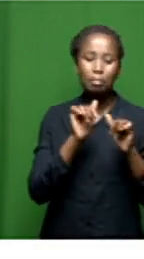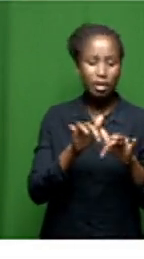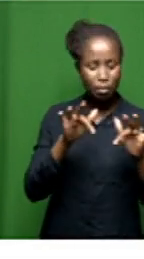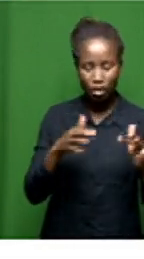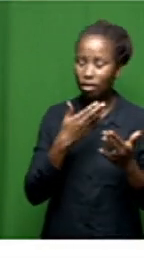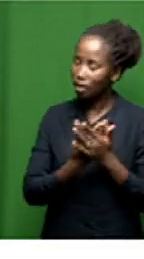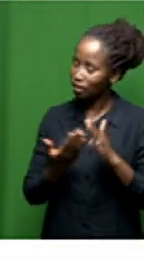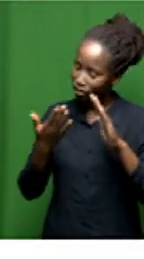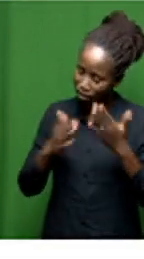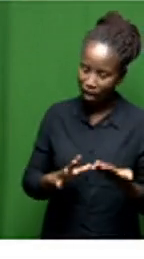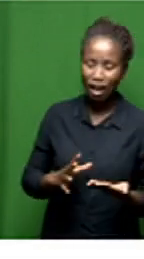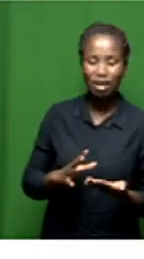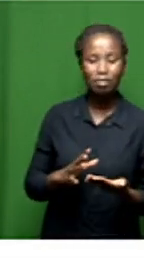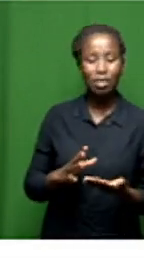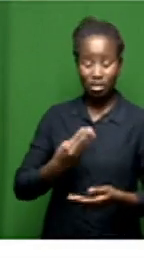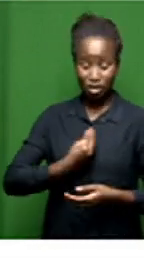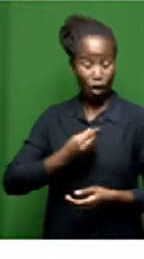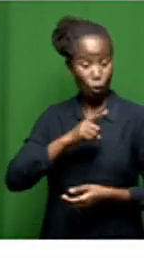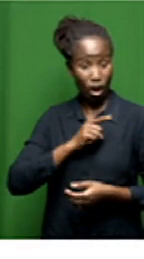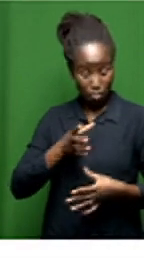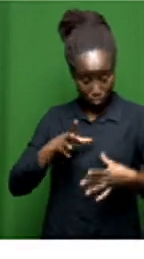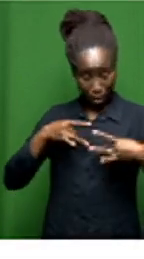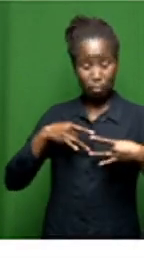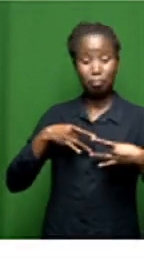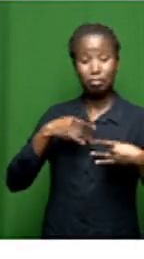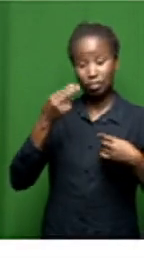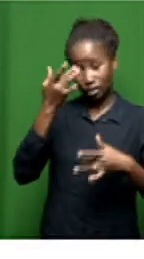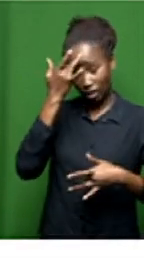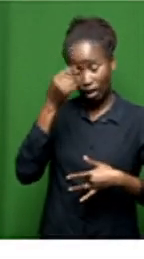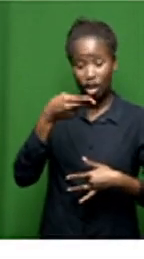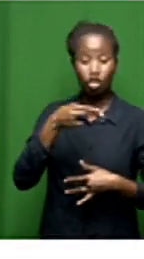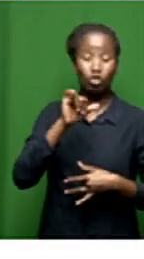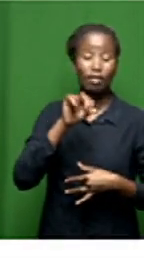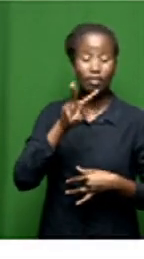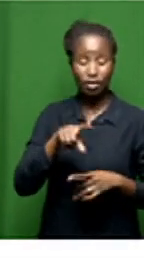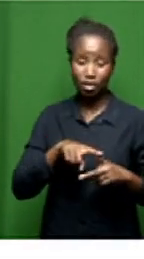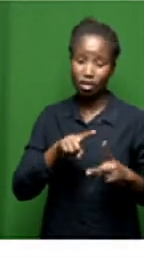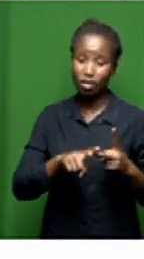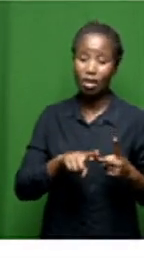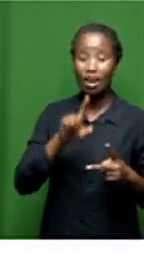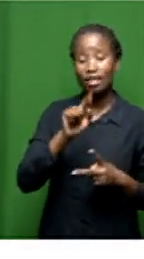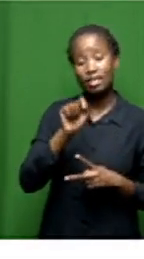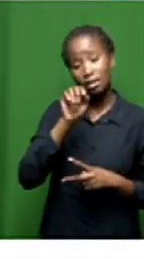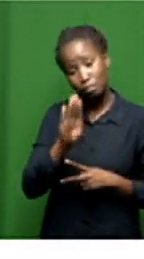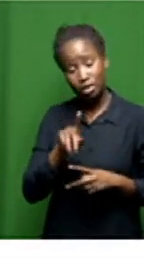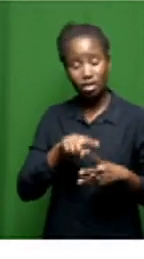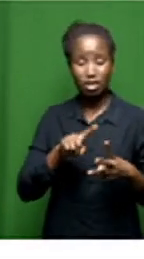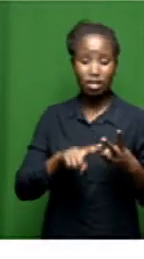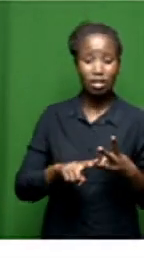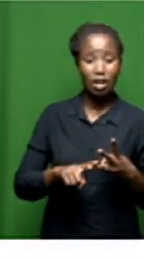young with pandemics like HIV and TBs and gender-based violence and teenage pregnancies. So we should not forget